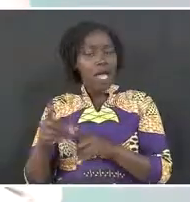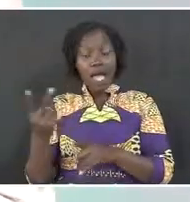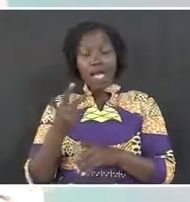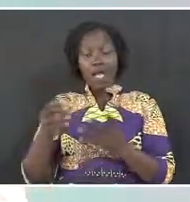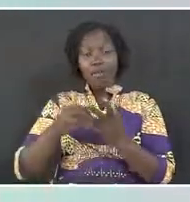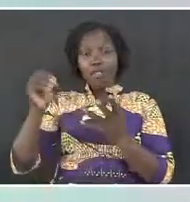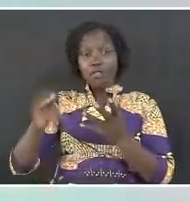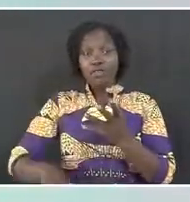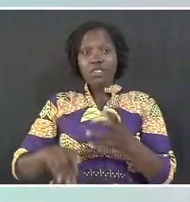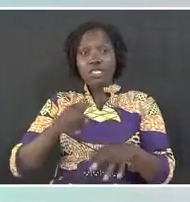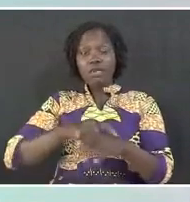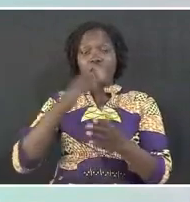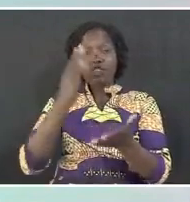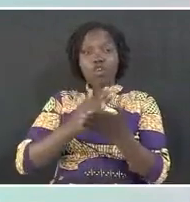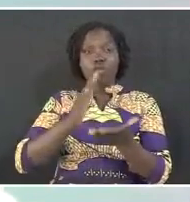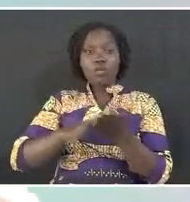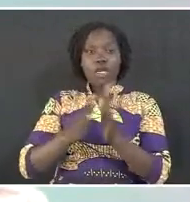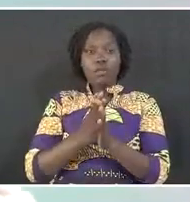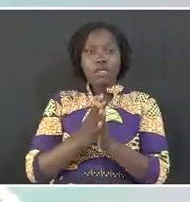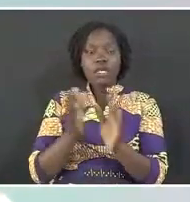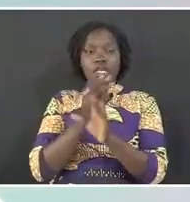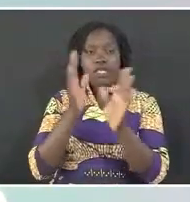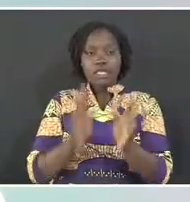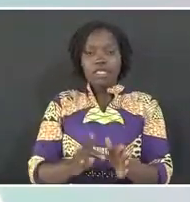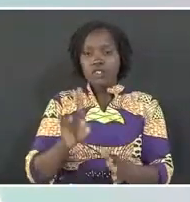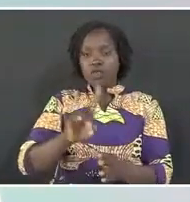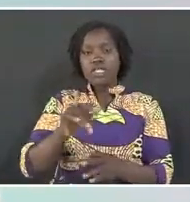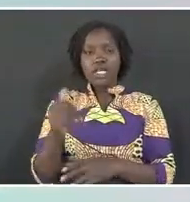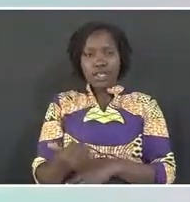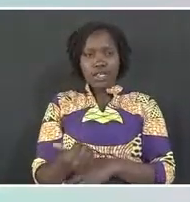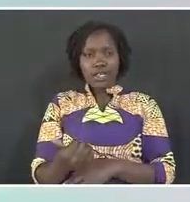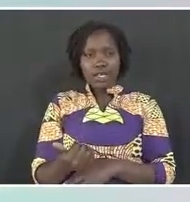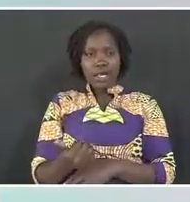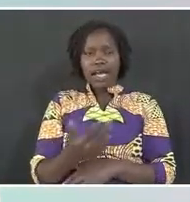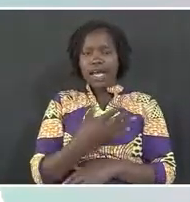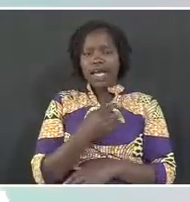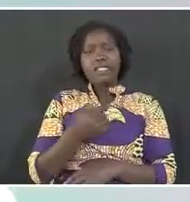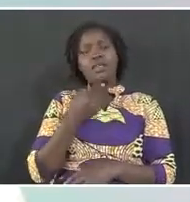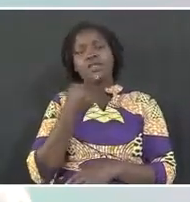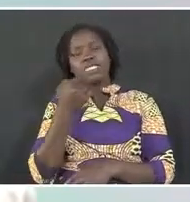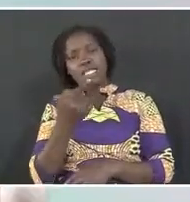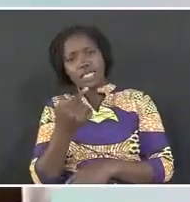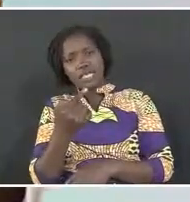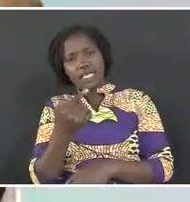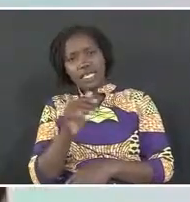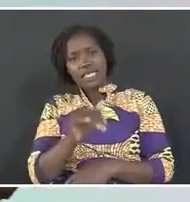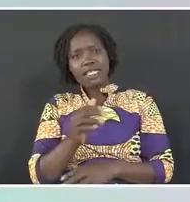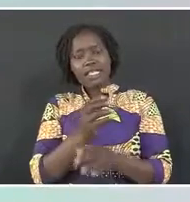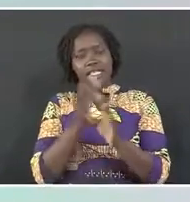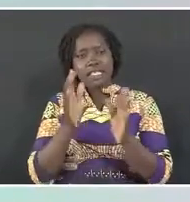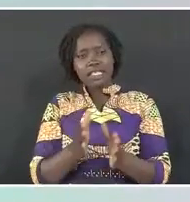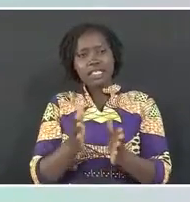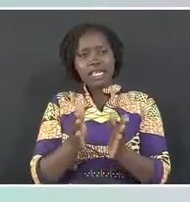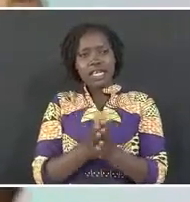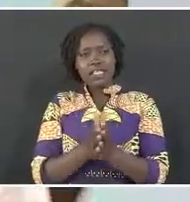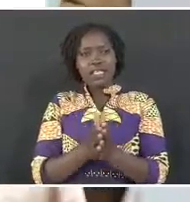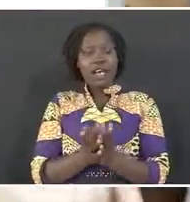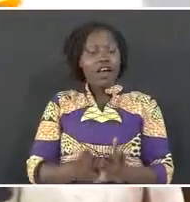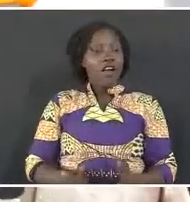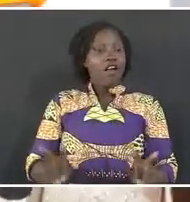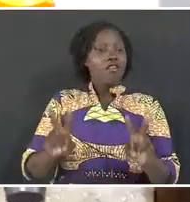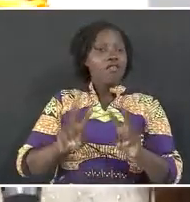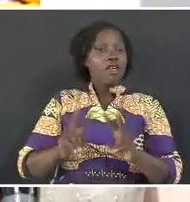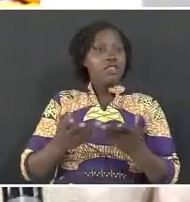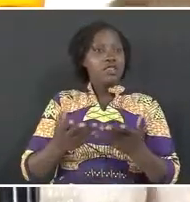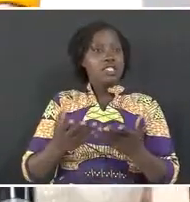Couples divorce when they stop being Christians to each other. And they were saying, the Christian virtues are, let me